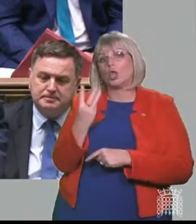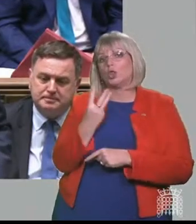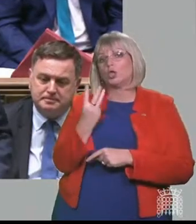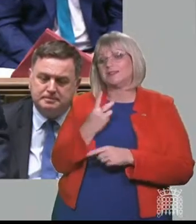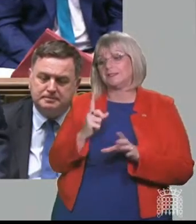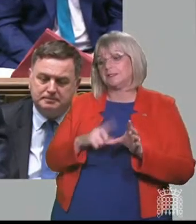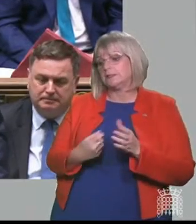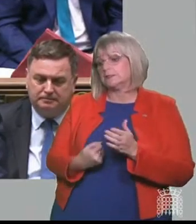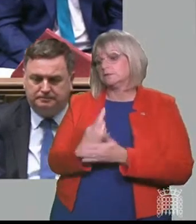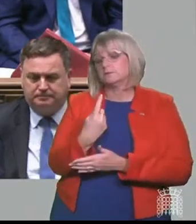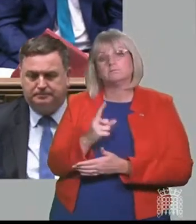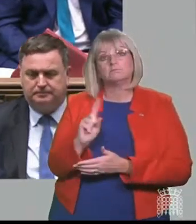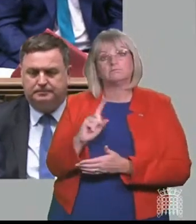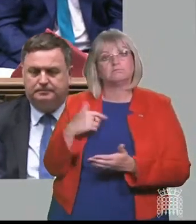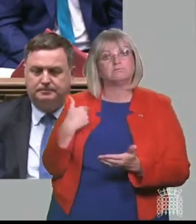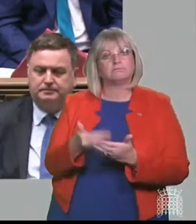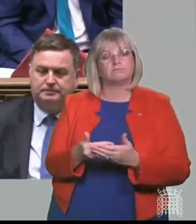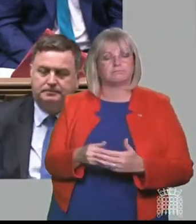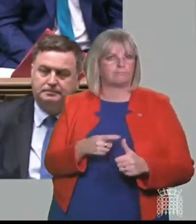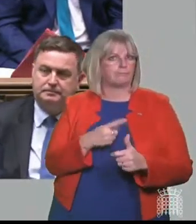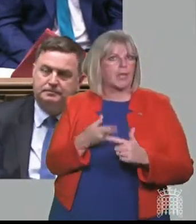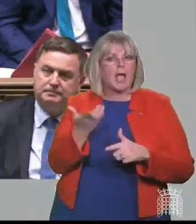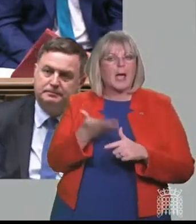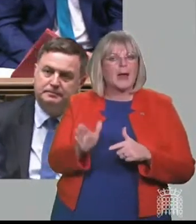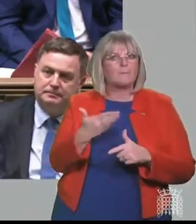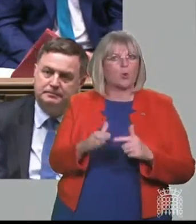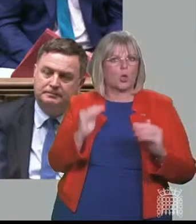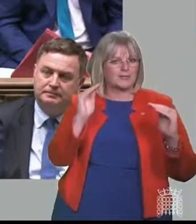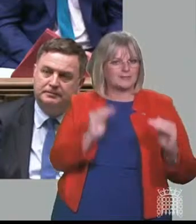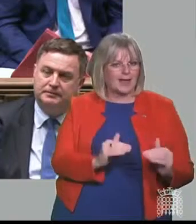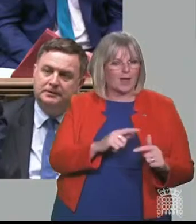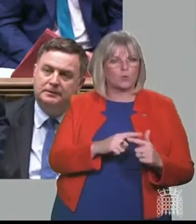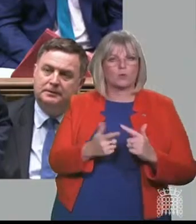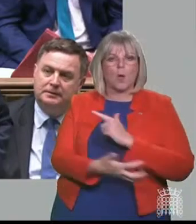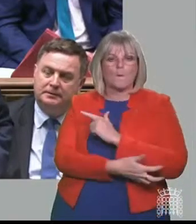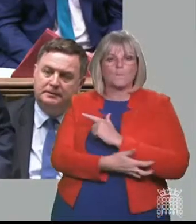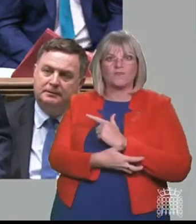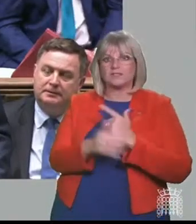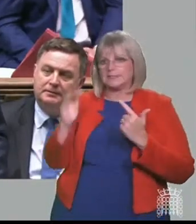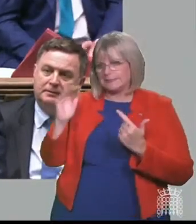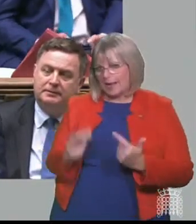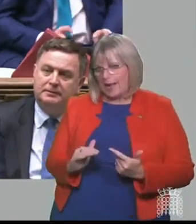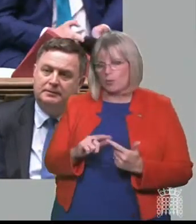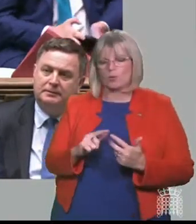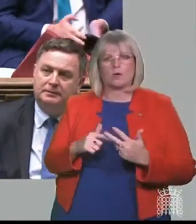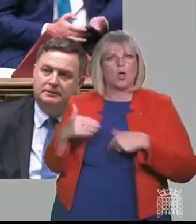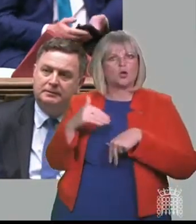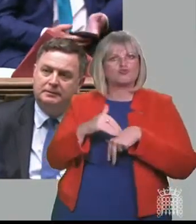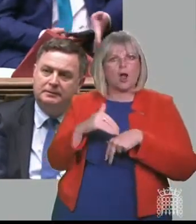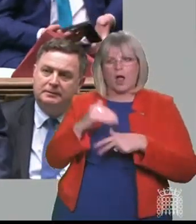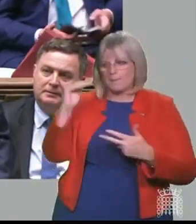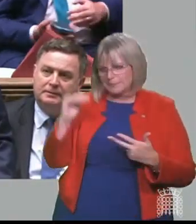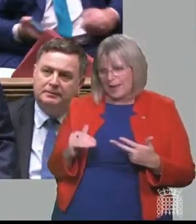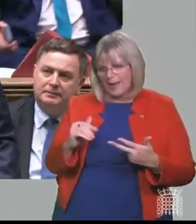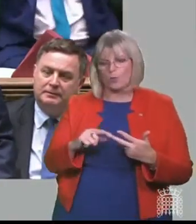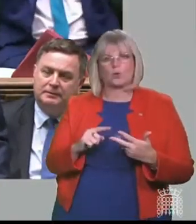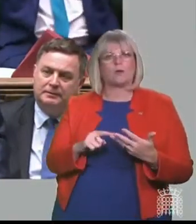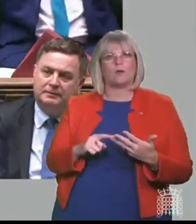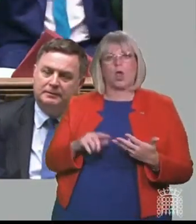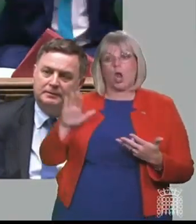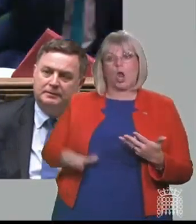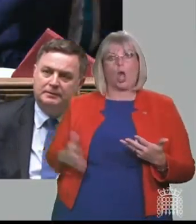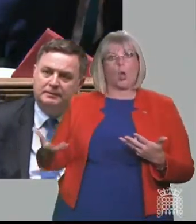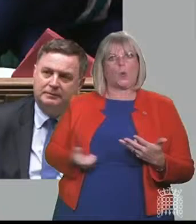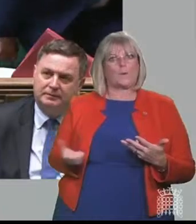Labour's damage. Unemployment down, poverty down, crime down, low pay down, schools funding